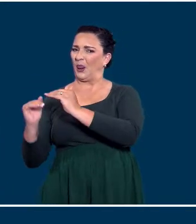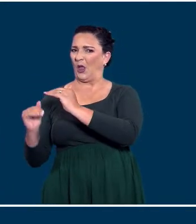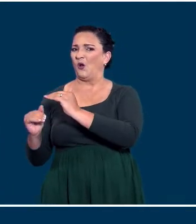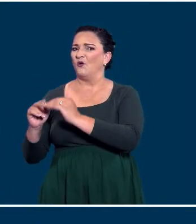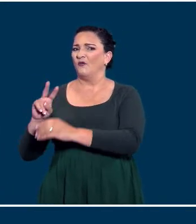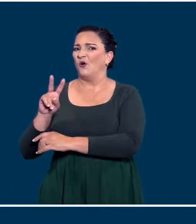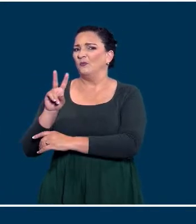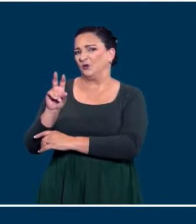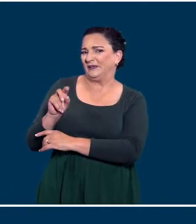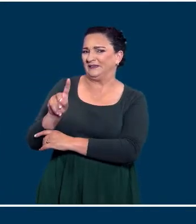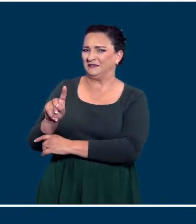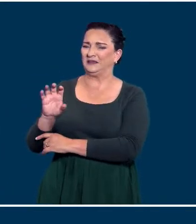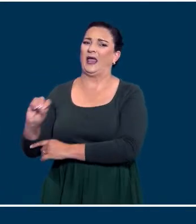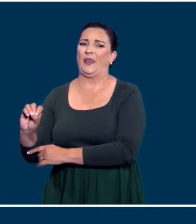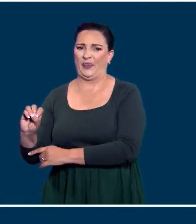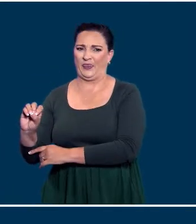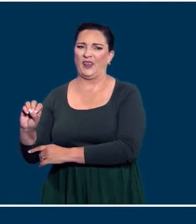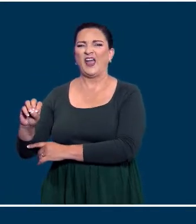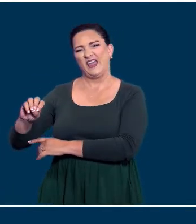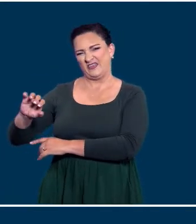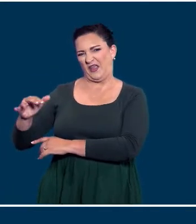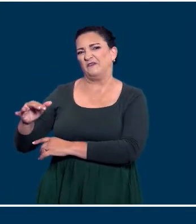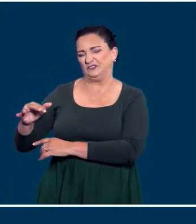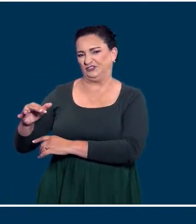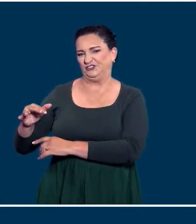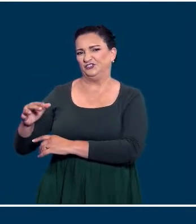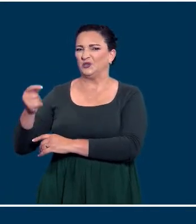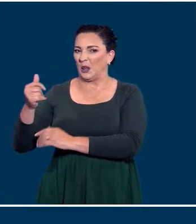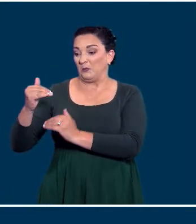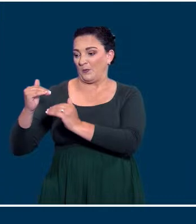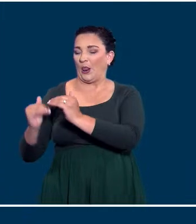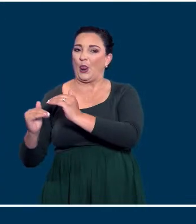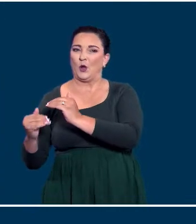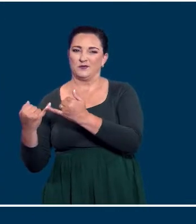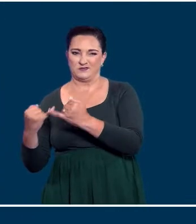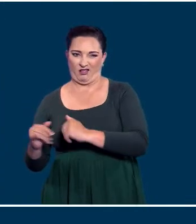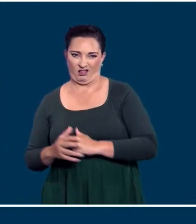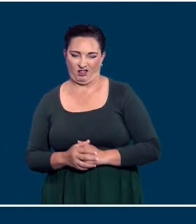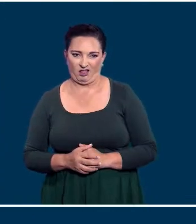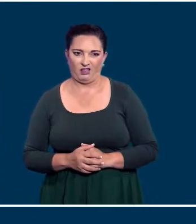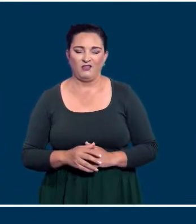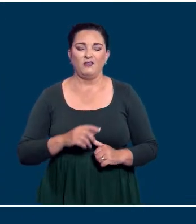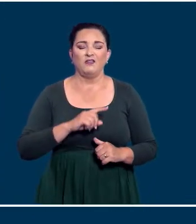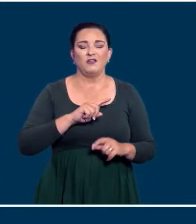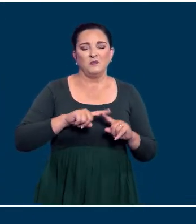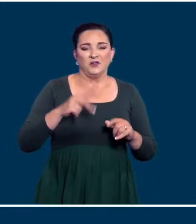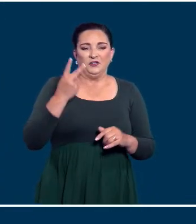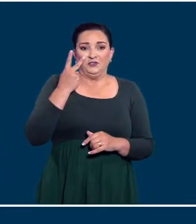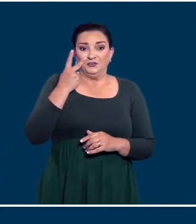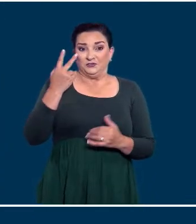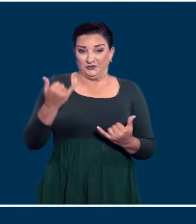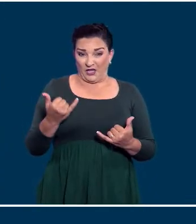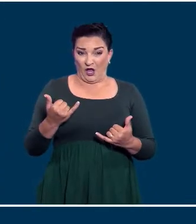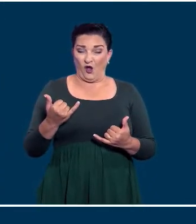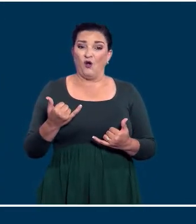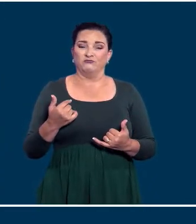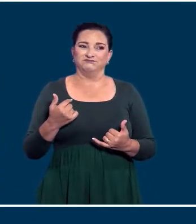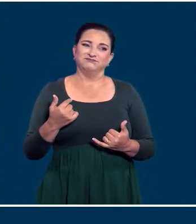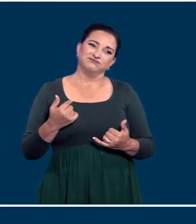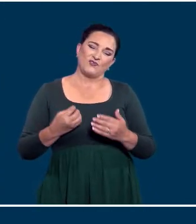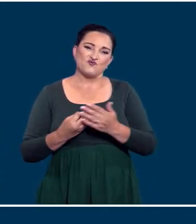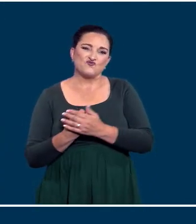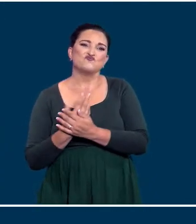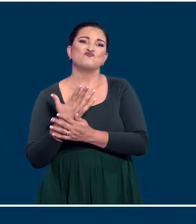2010, 2019 averages. So the idea that we are sort of turning the corner into much faster growth